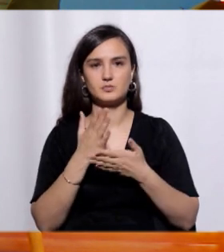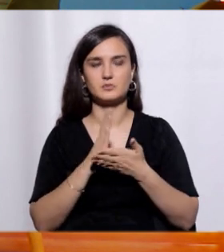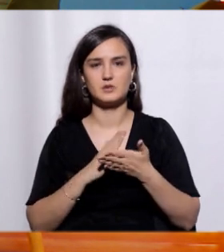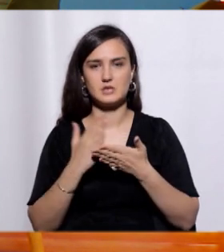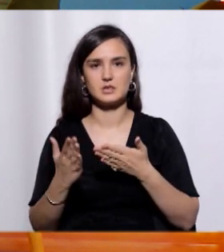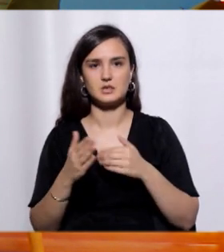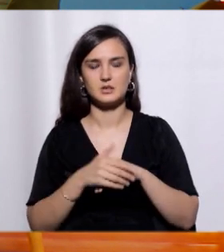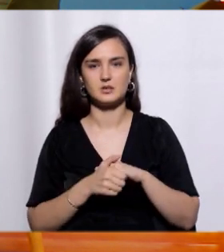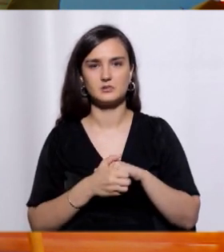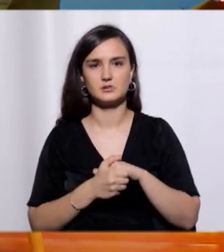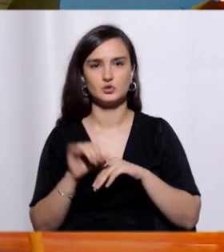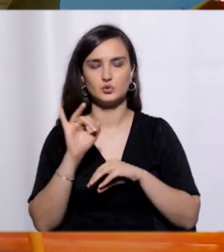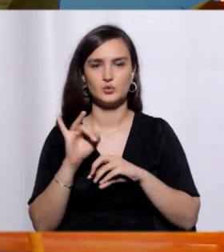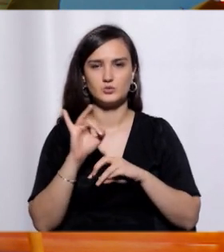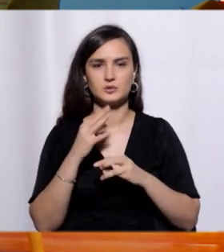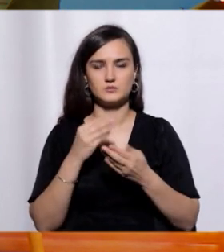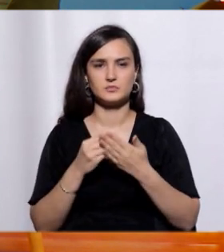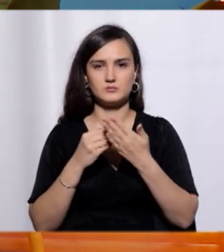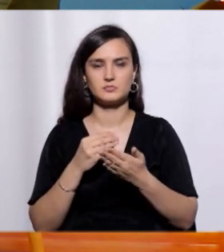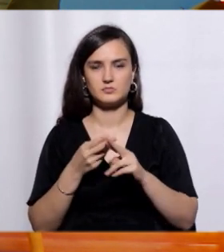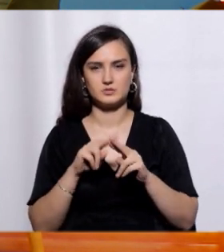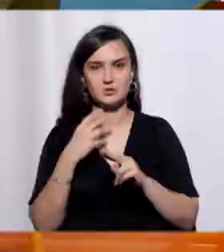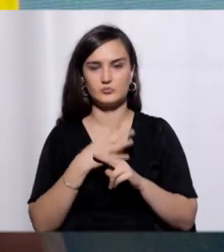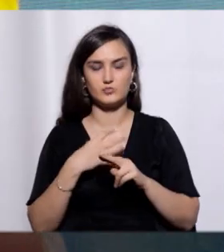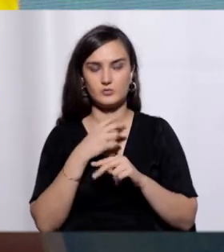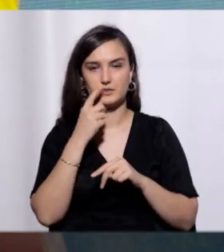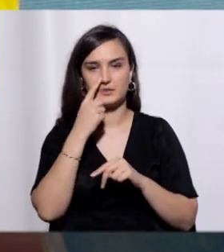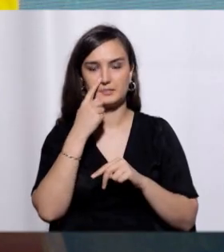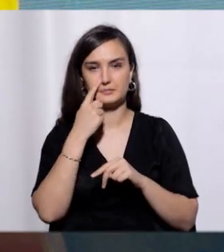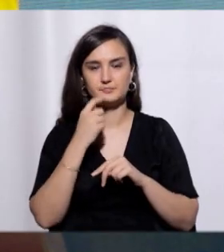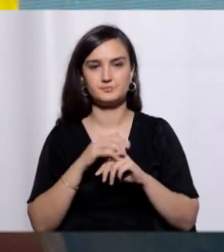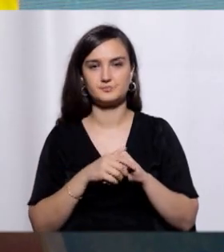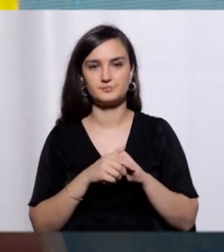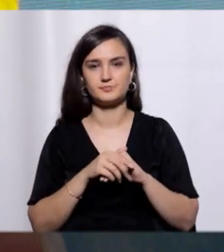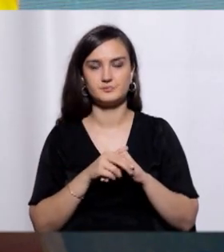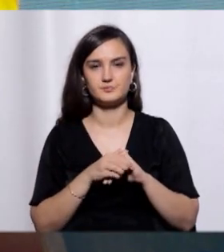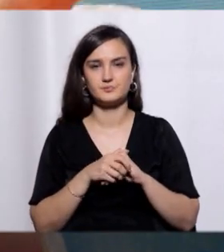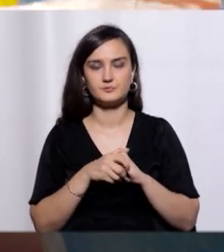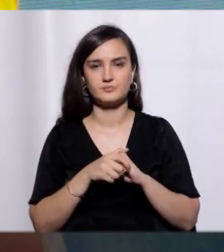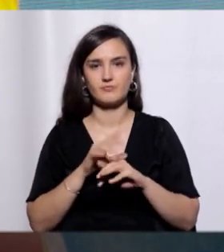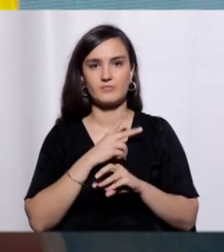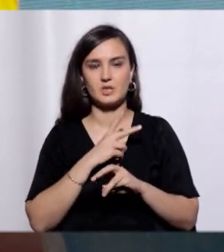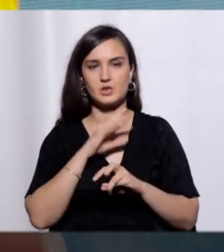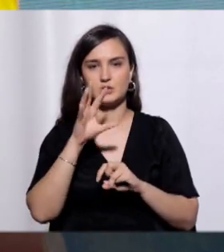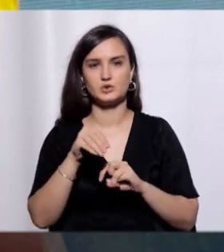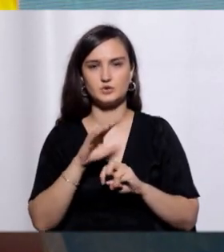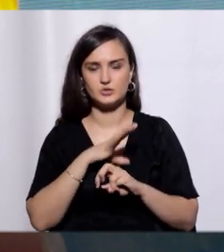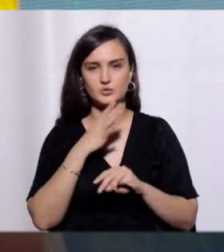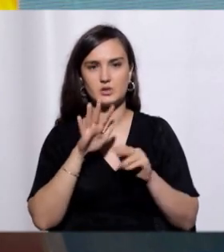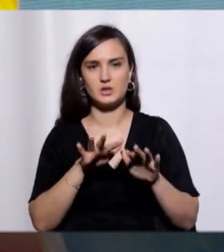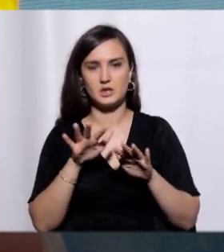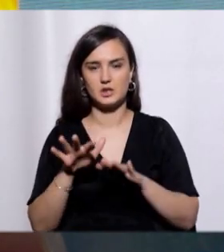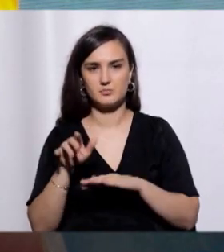of the story itself. The context is so important. And it's in northern England. We mentioned a bunch of places